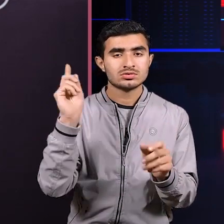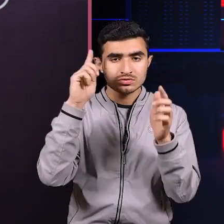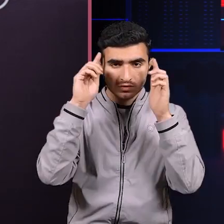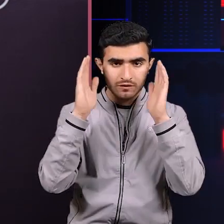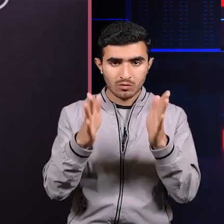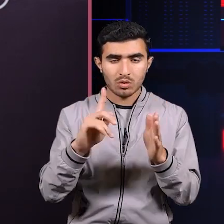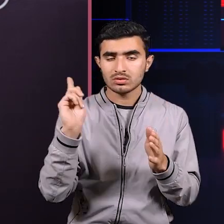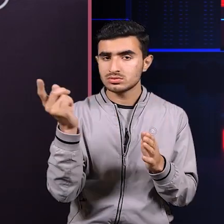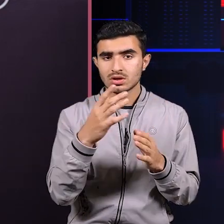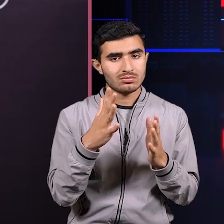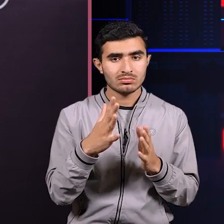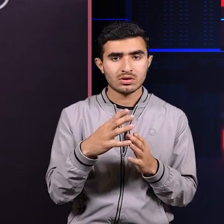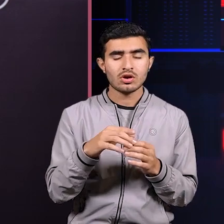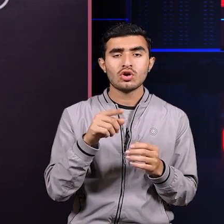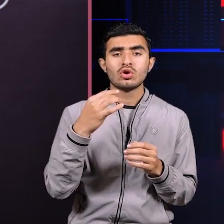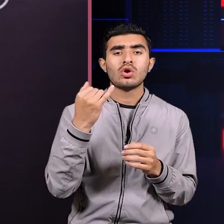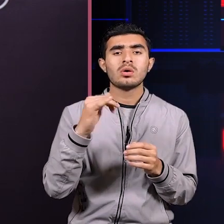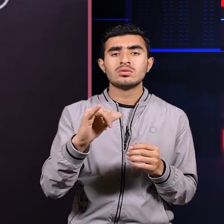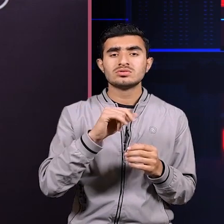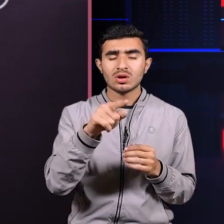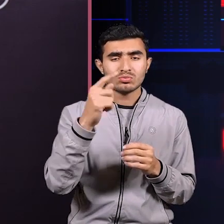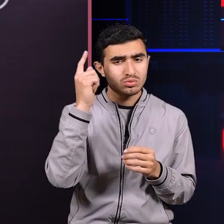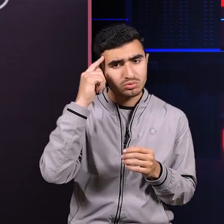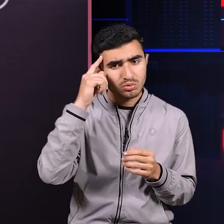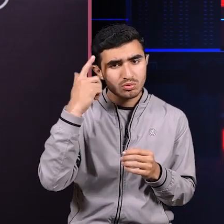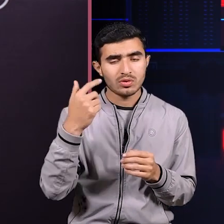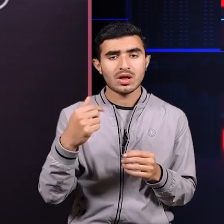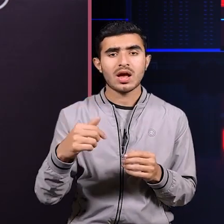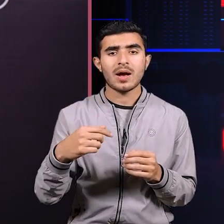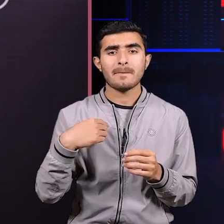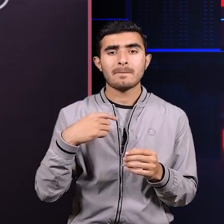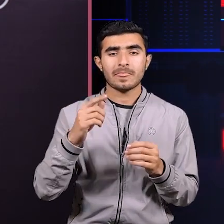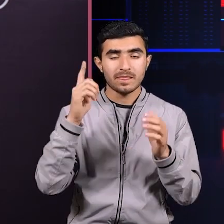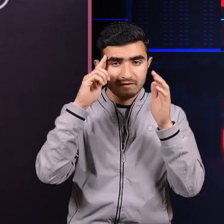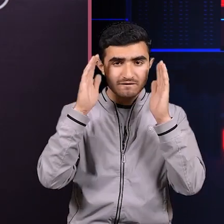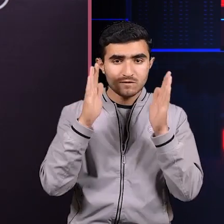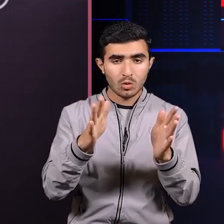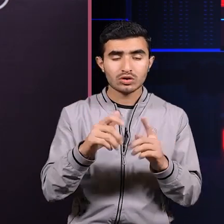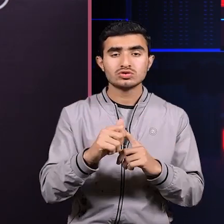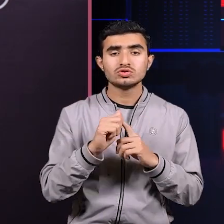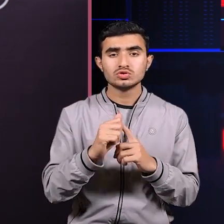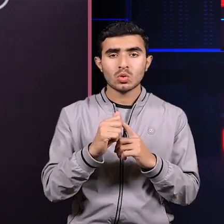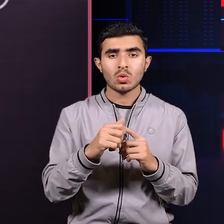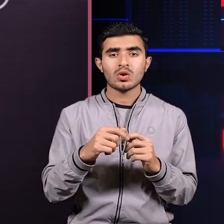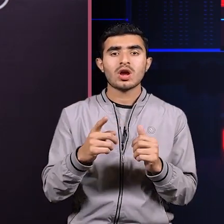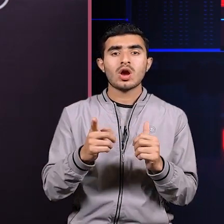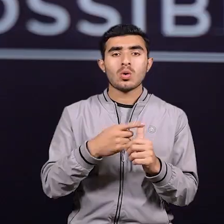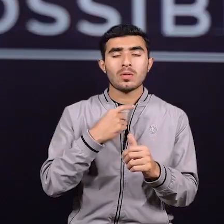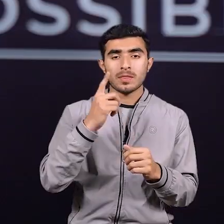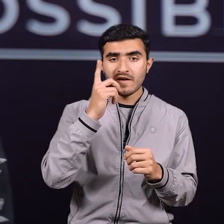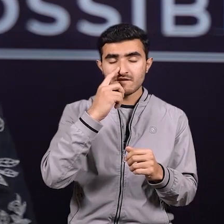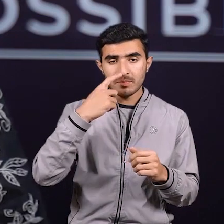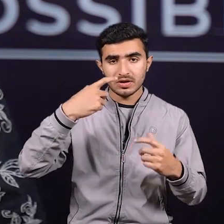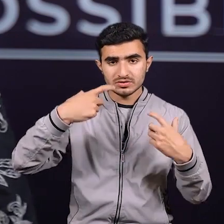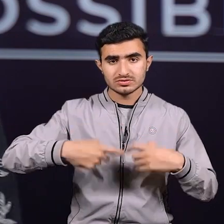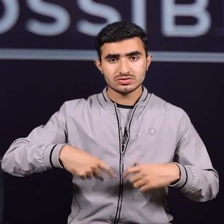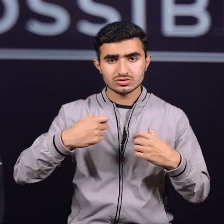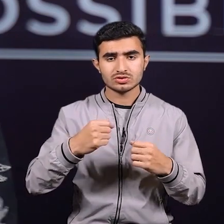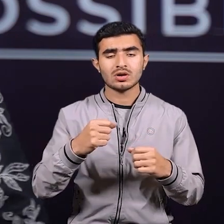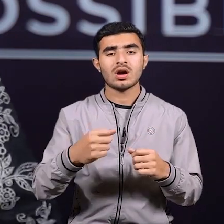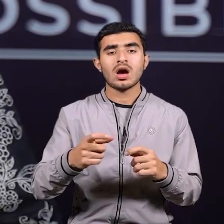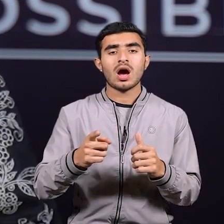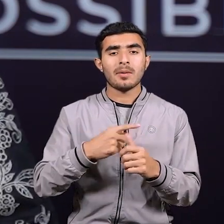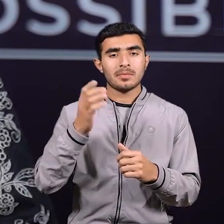is. And don't you think that the focus actually needs to be transformed